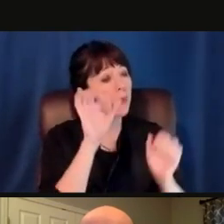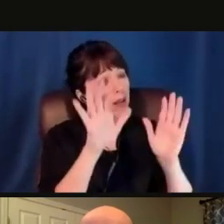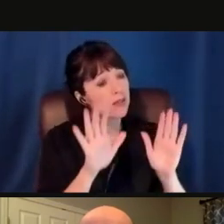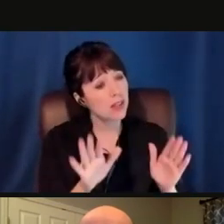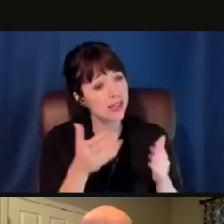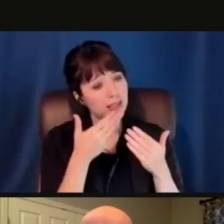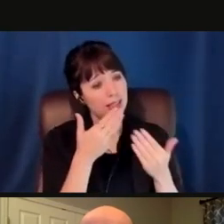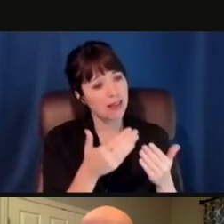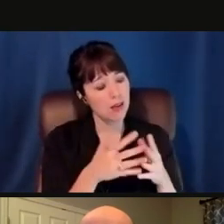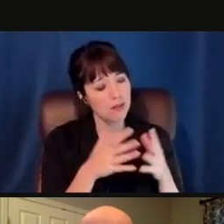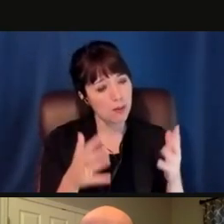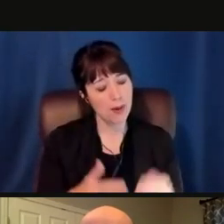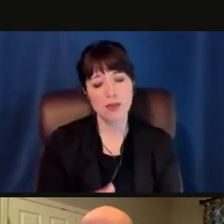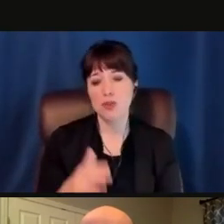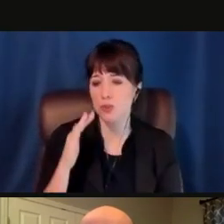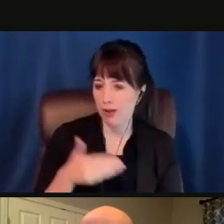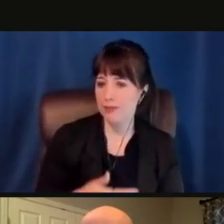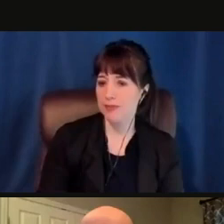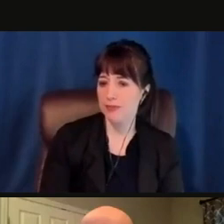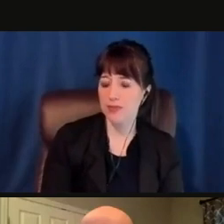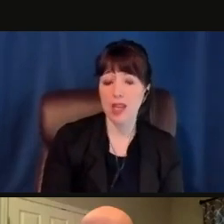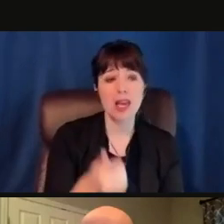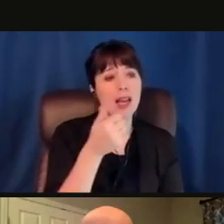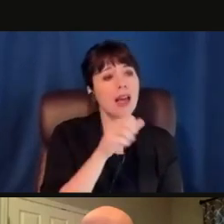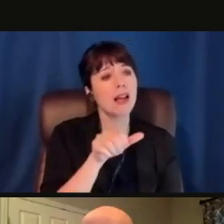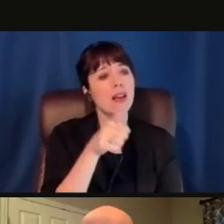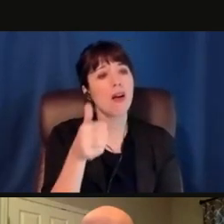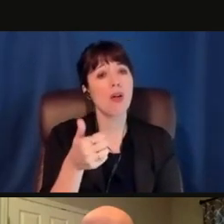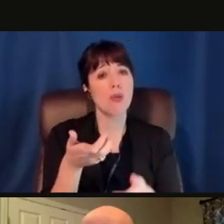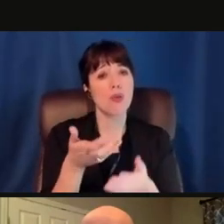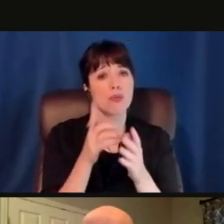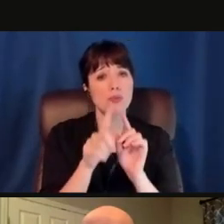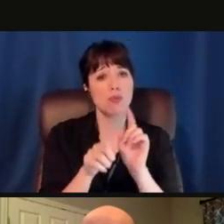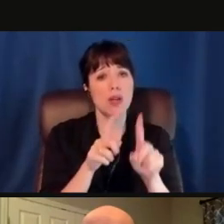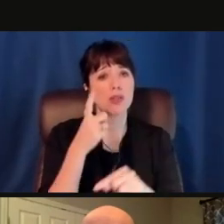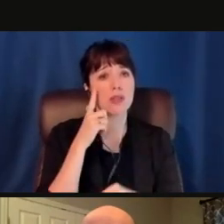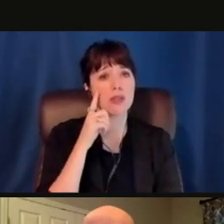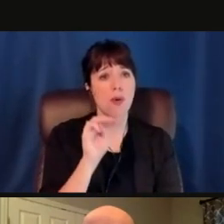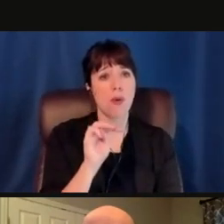much. You're welcome. Are there any other questions for Ms. Utes?